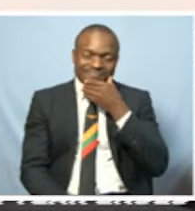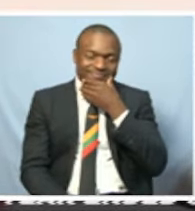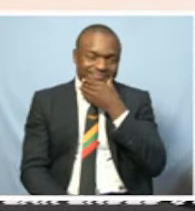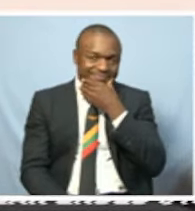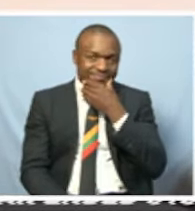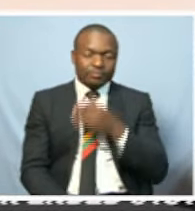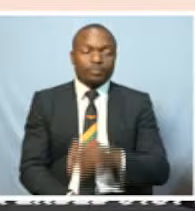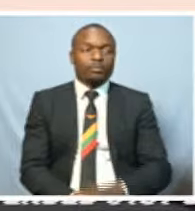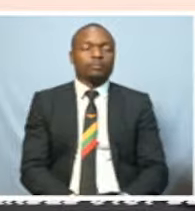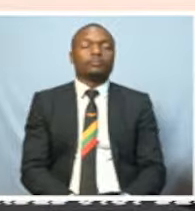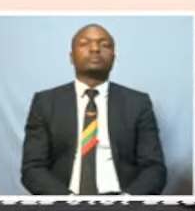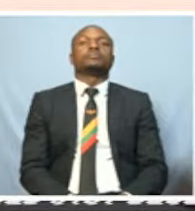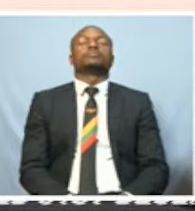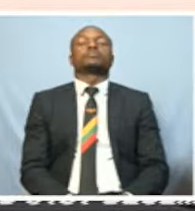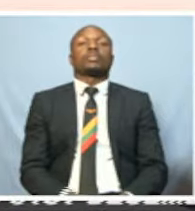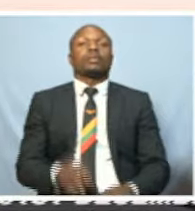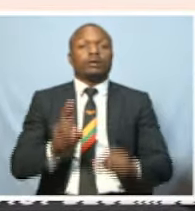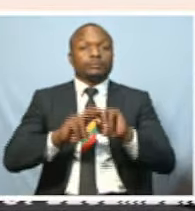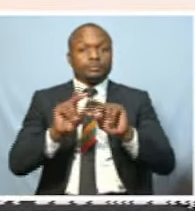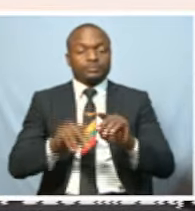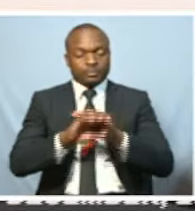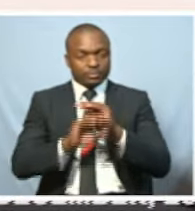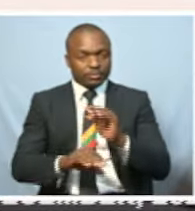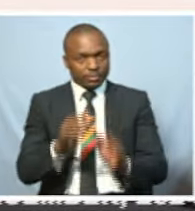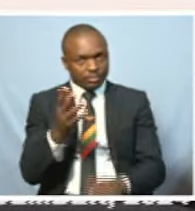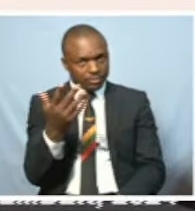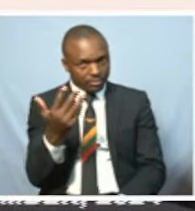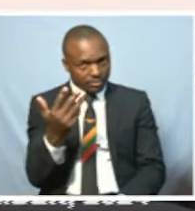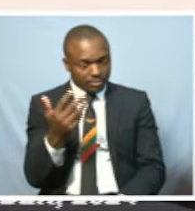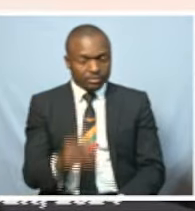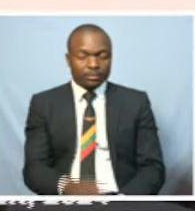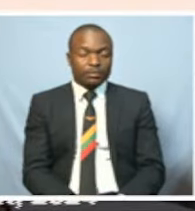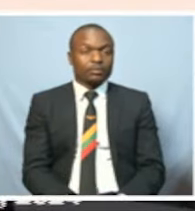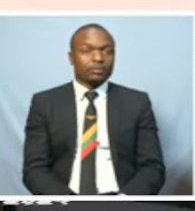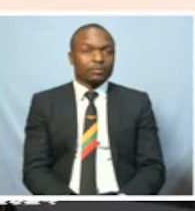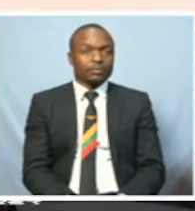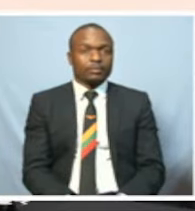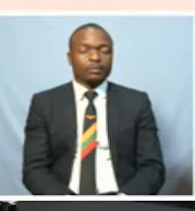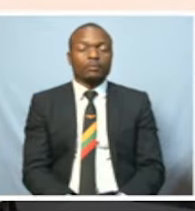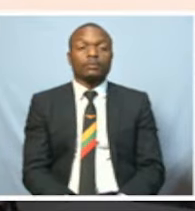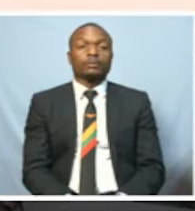Okay. So, Chair, under 15,